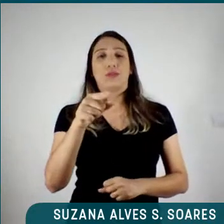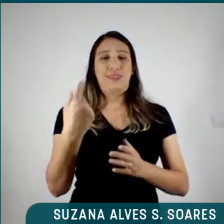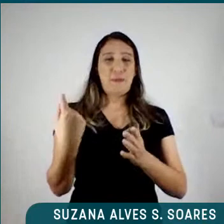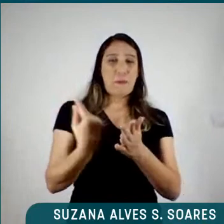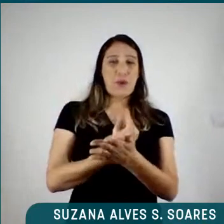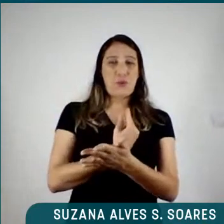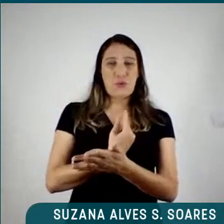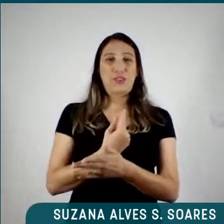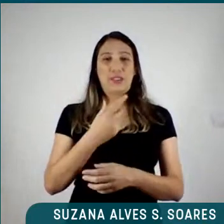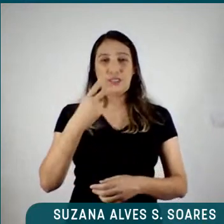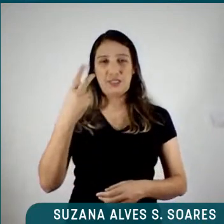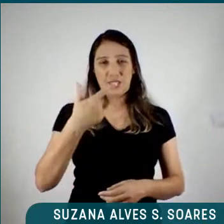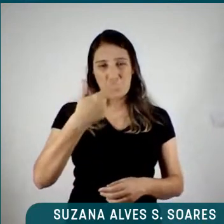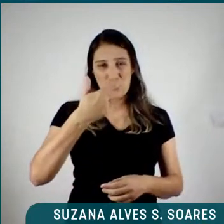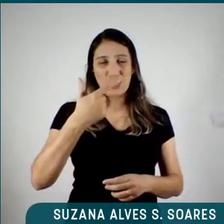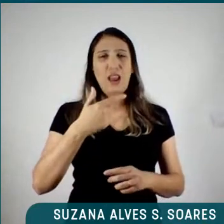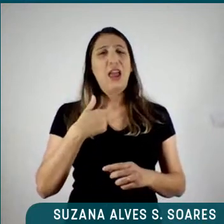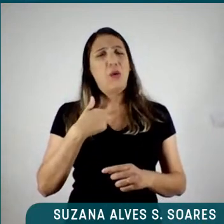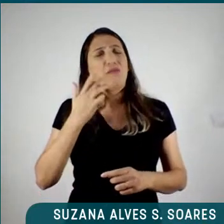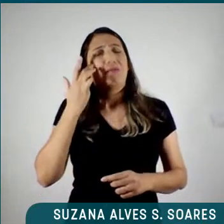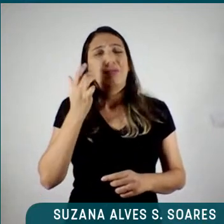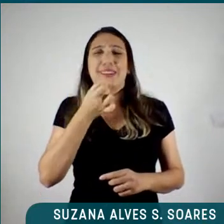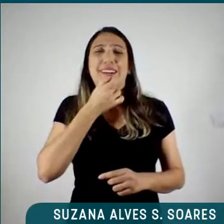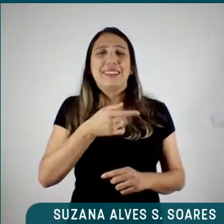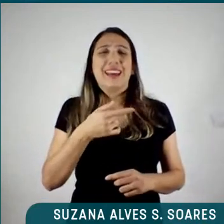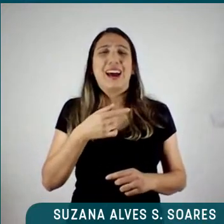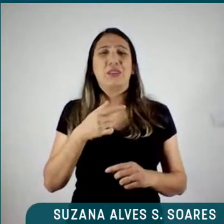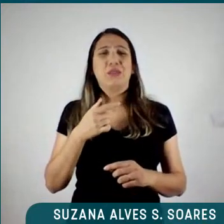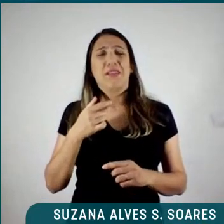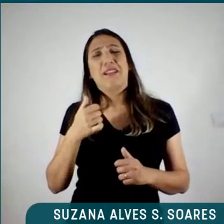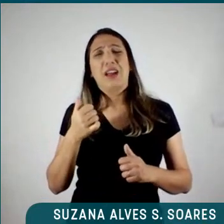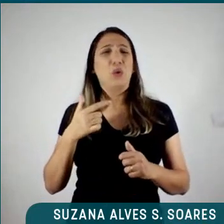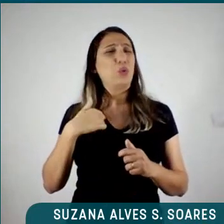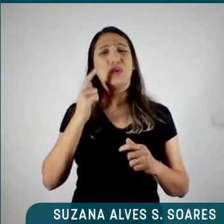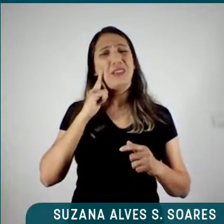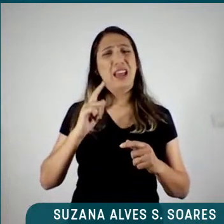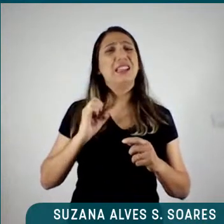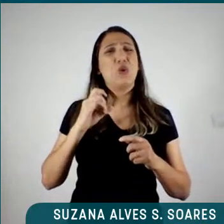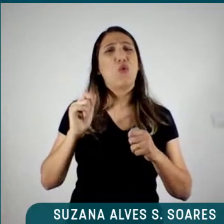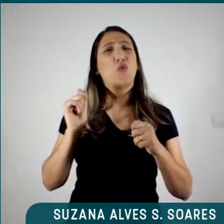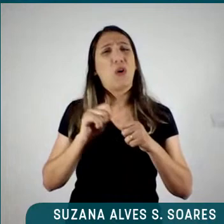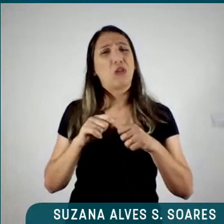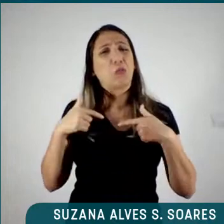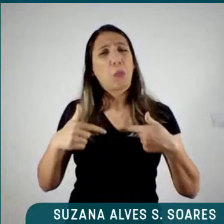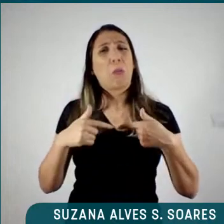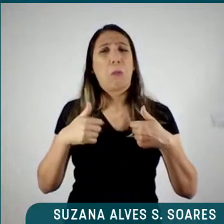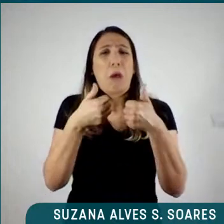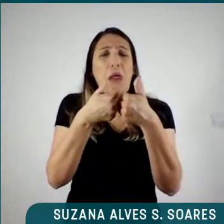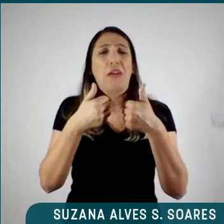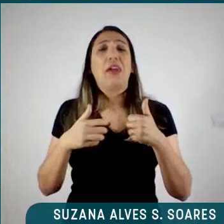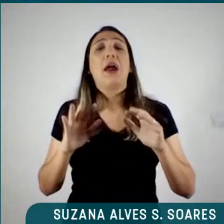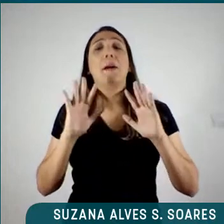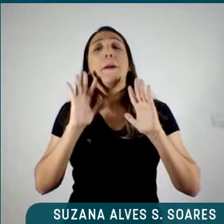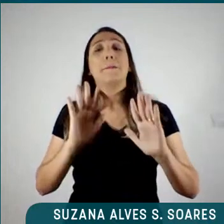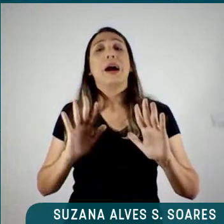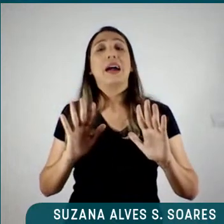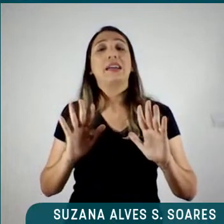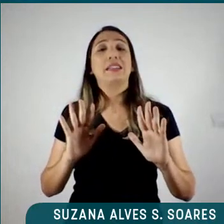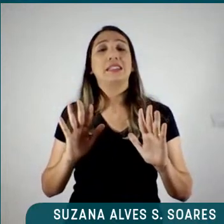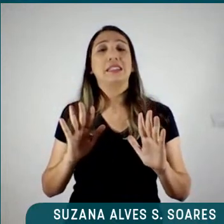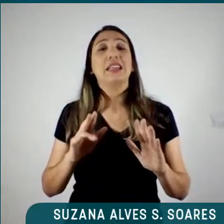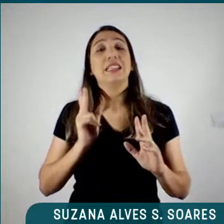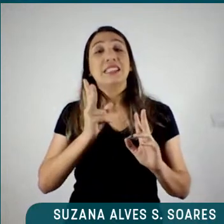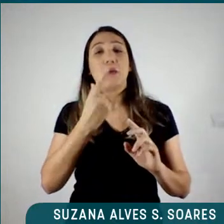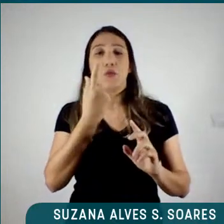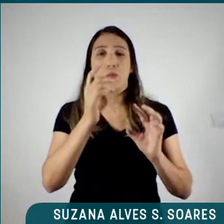issues, social economic issues. I think that is quite, I thought that it was funny when you